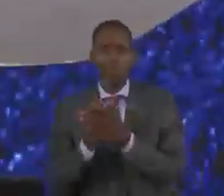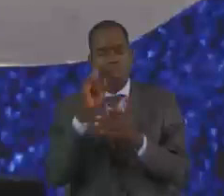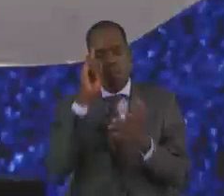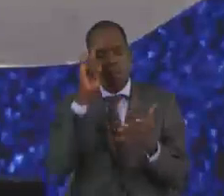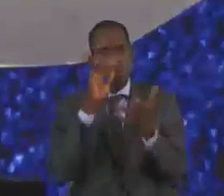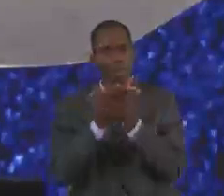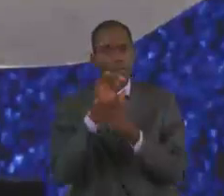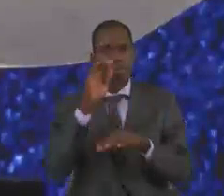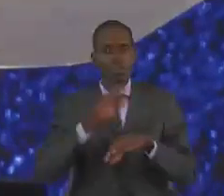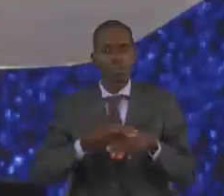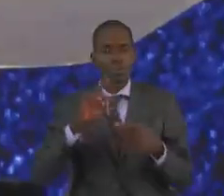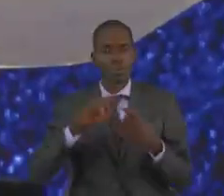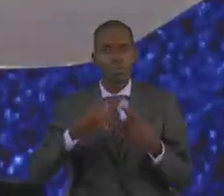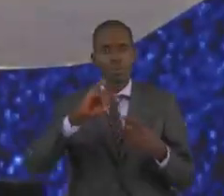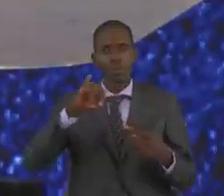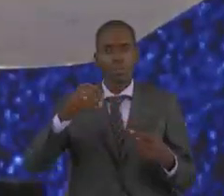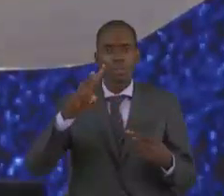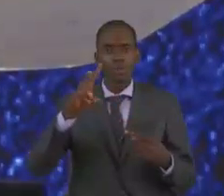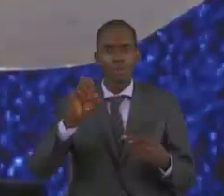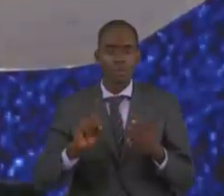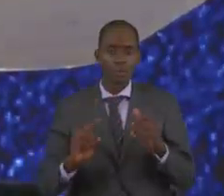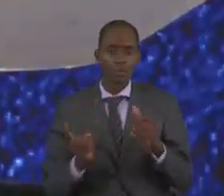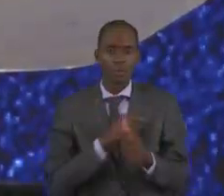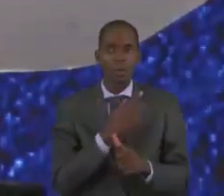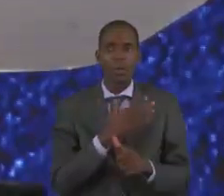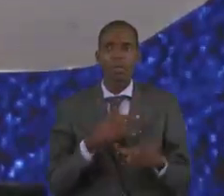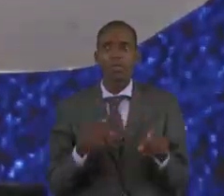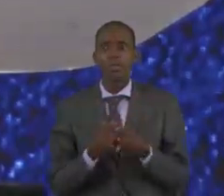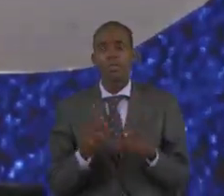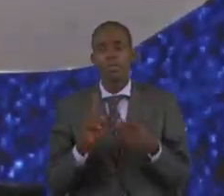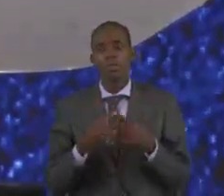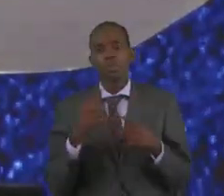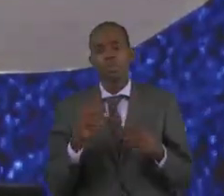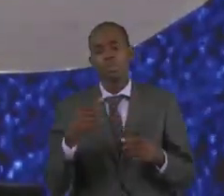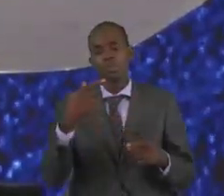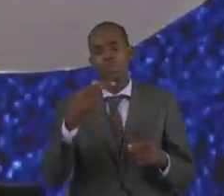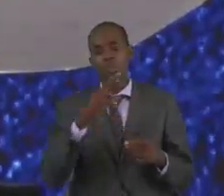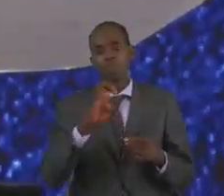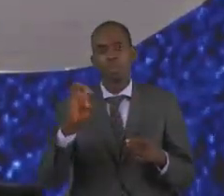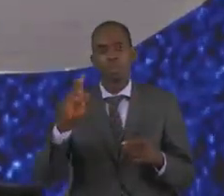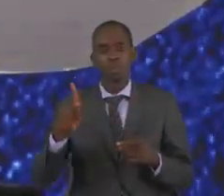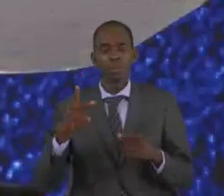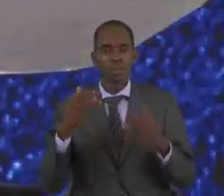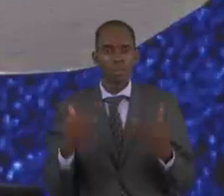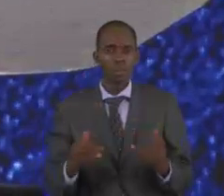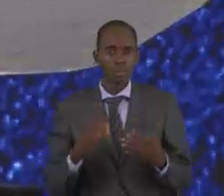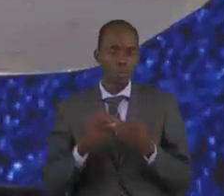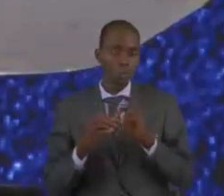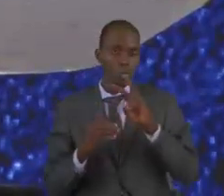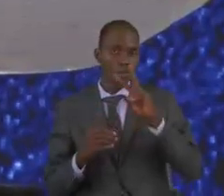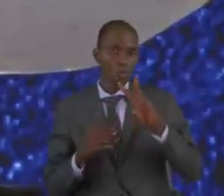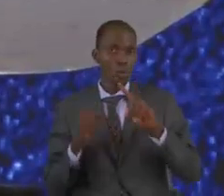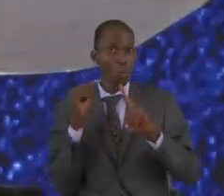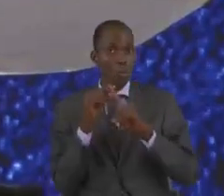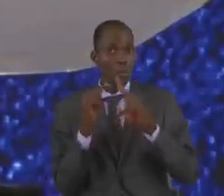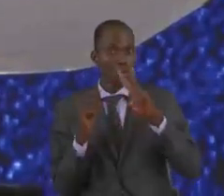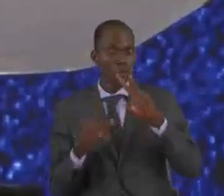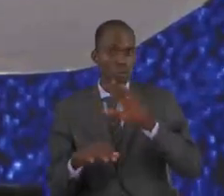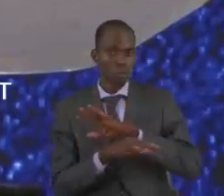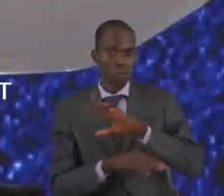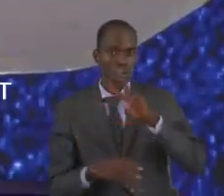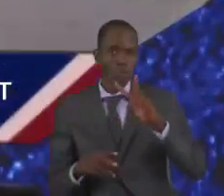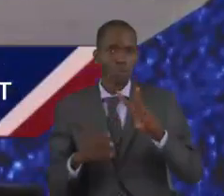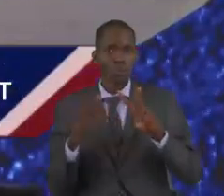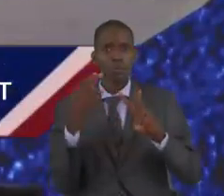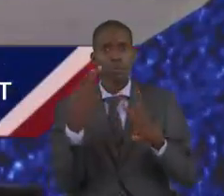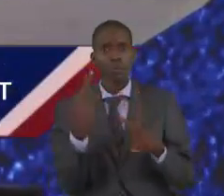the Jew first and also to the Greek. Let's come to number two here. Number two is redemption